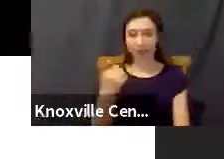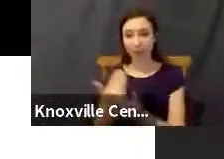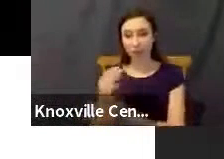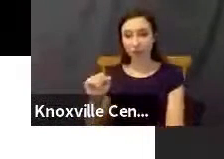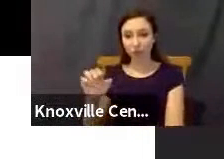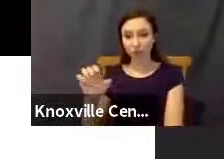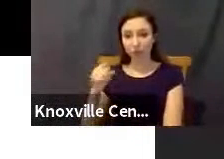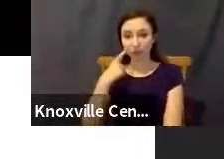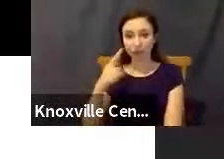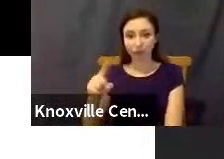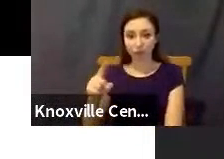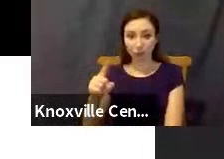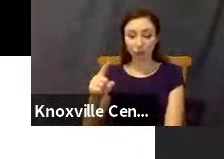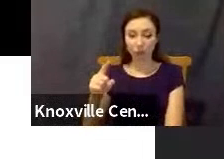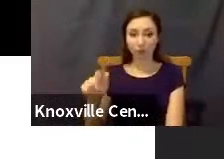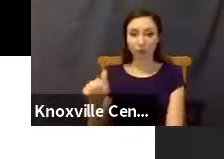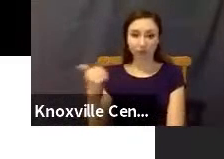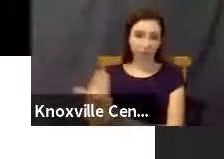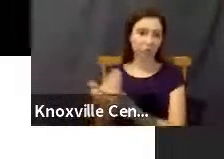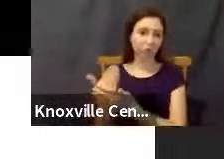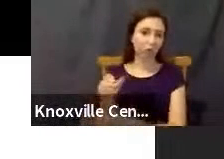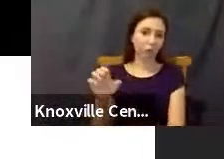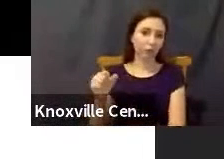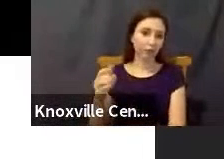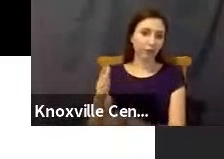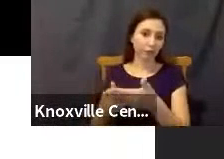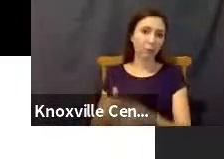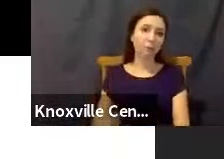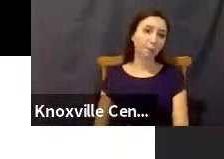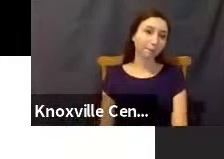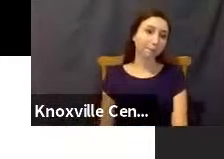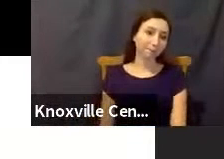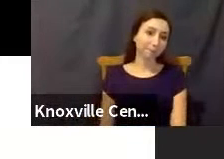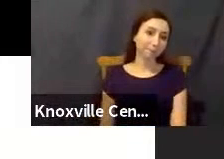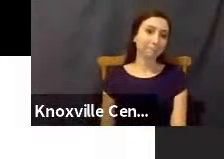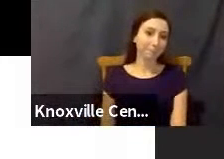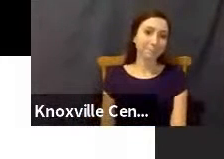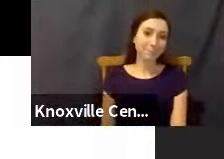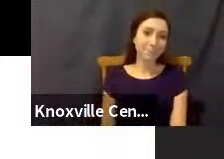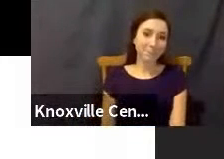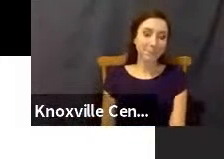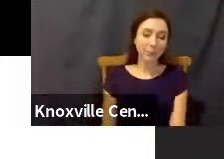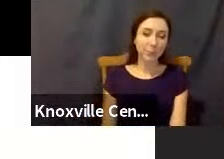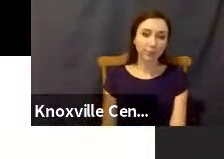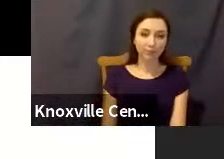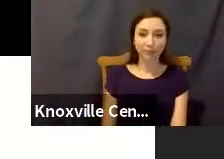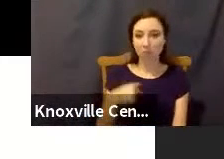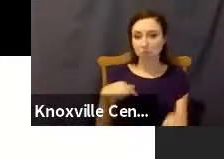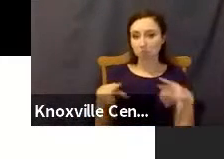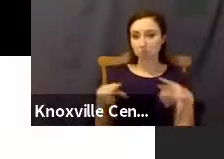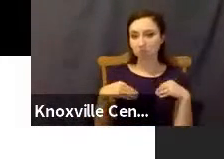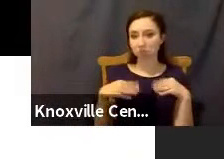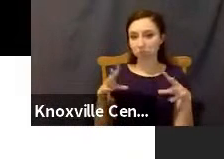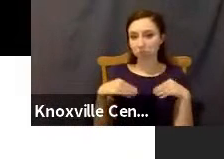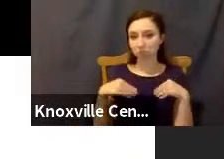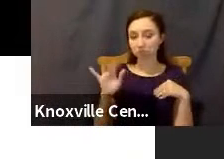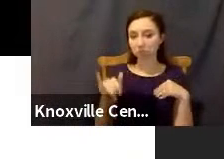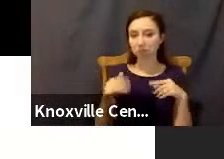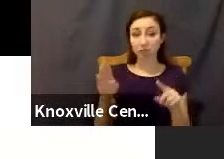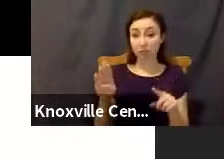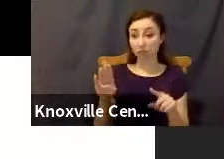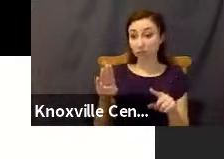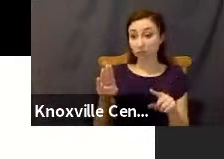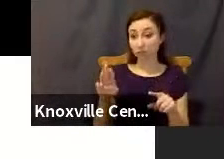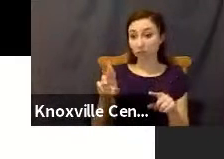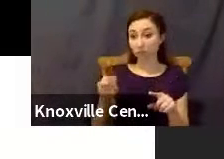the new cases piece. If ever, I mean, I'm okay with that. And Roberta says